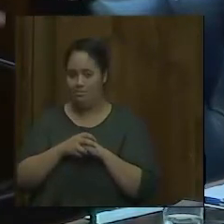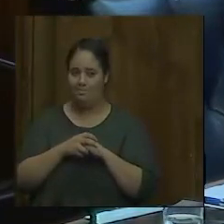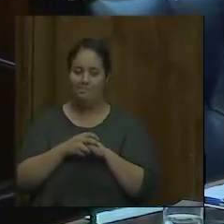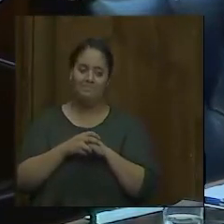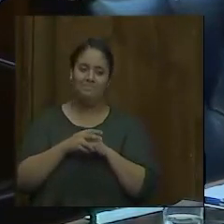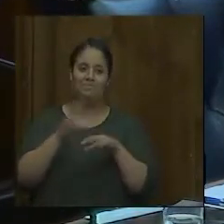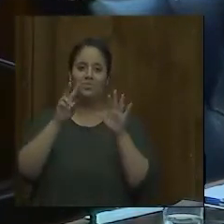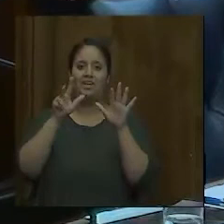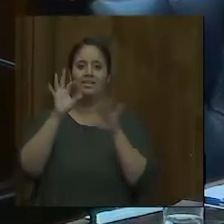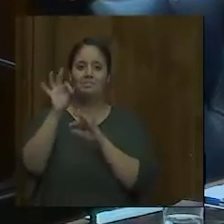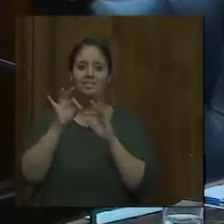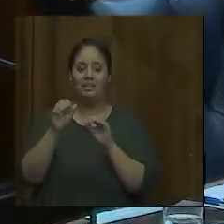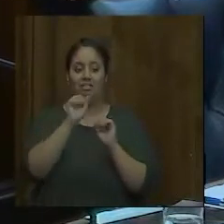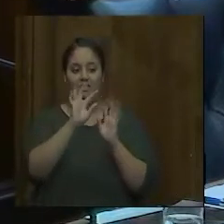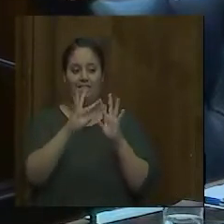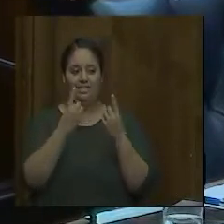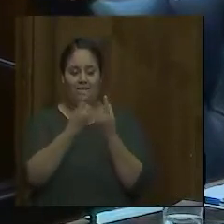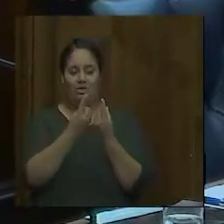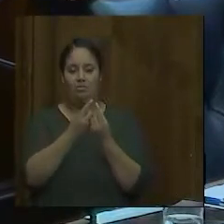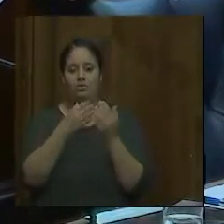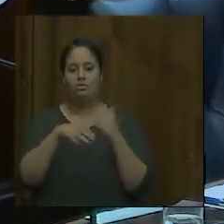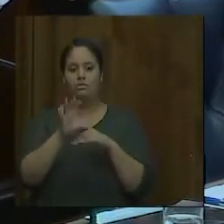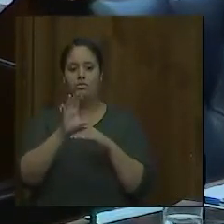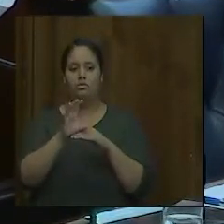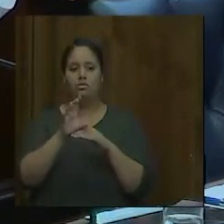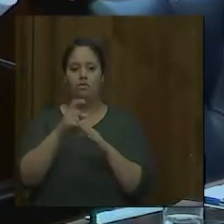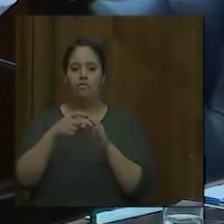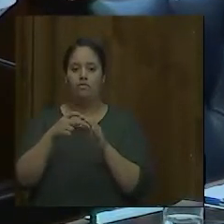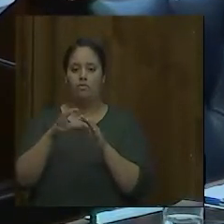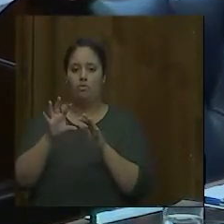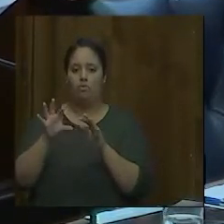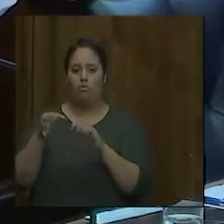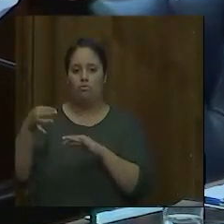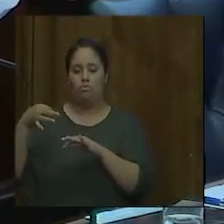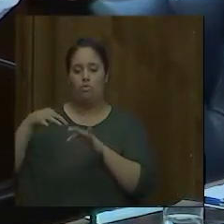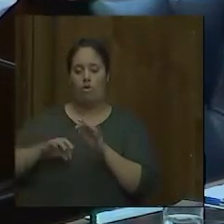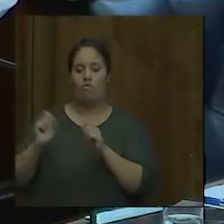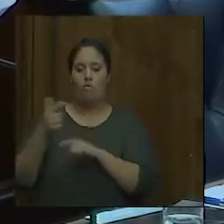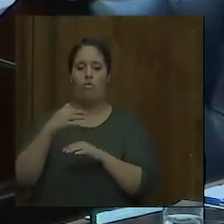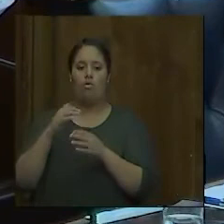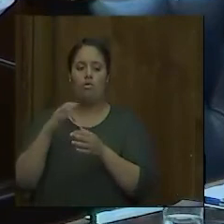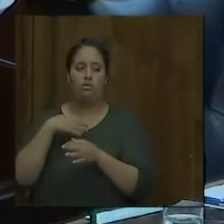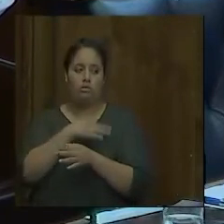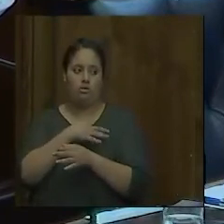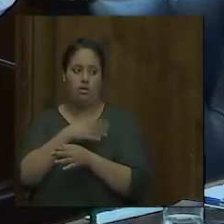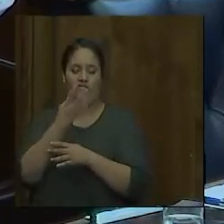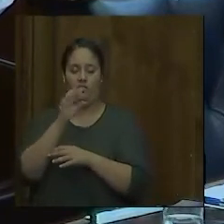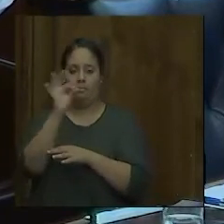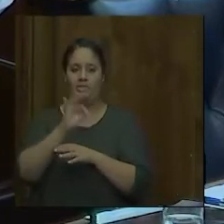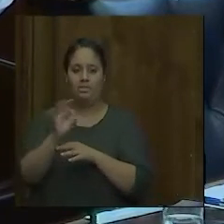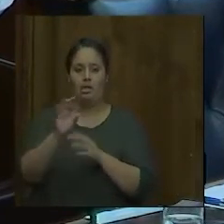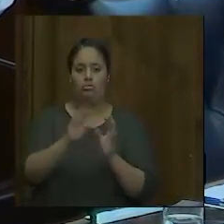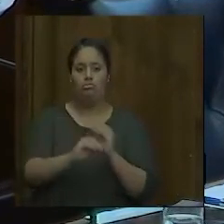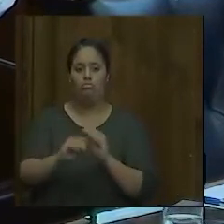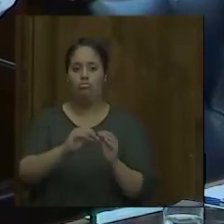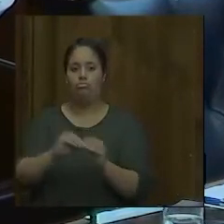28% of this department goes to compensation of employees. 50% is transferred